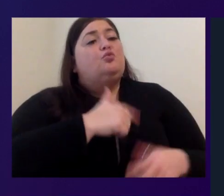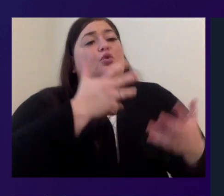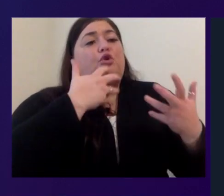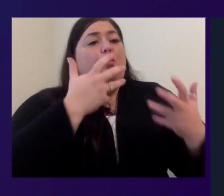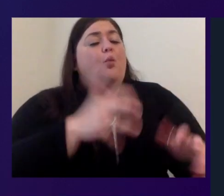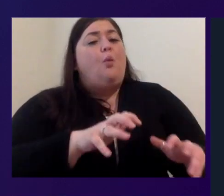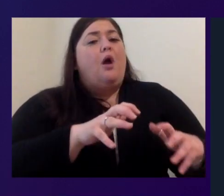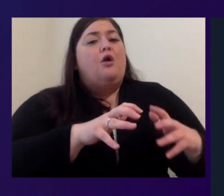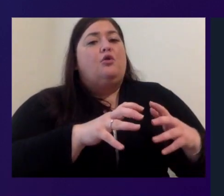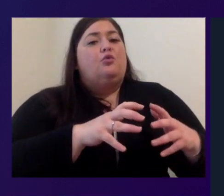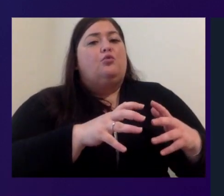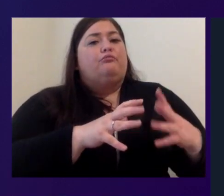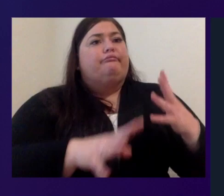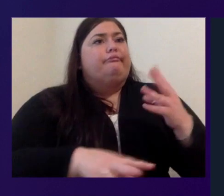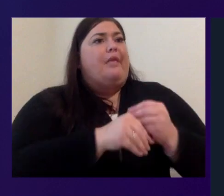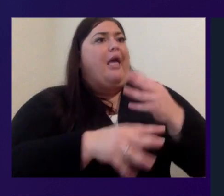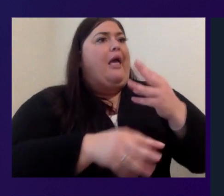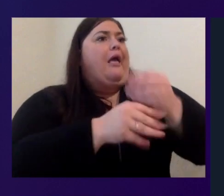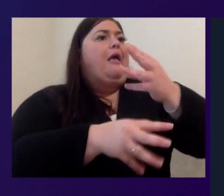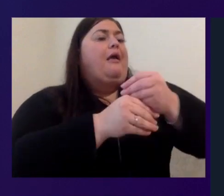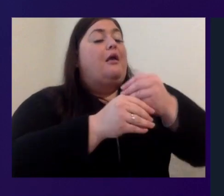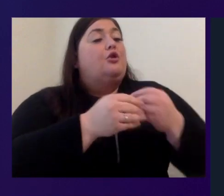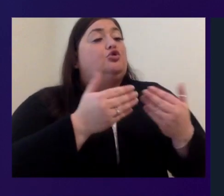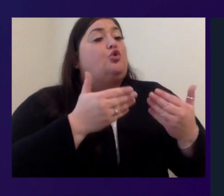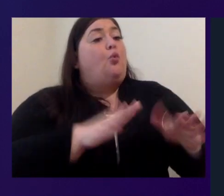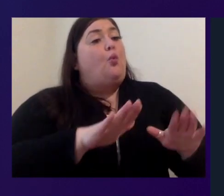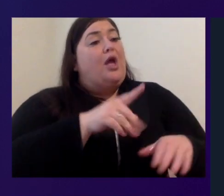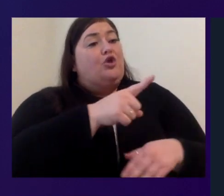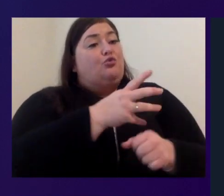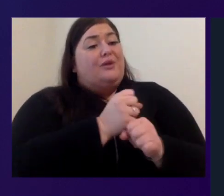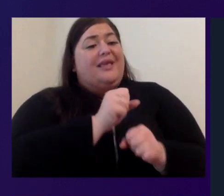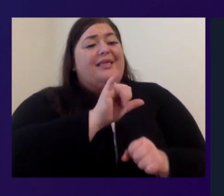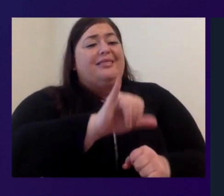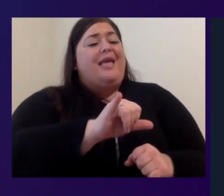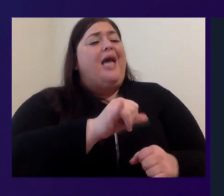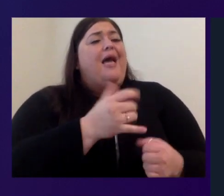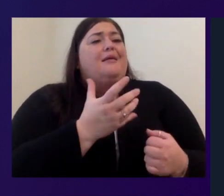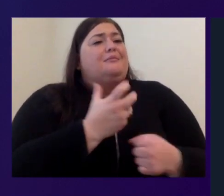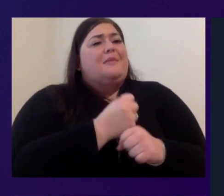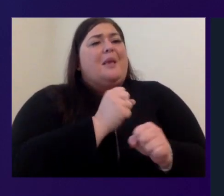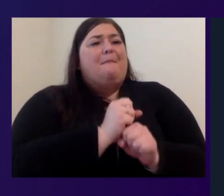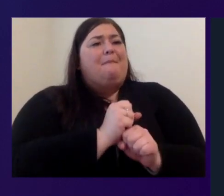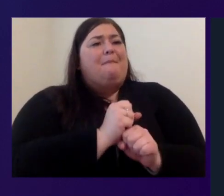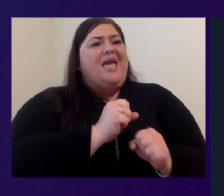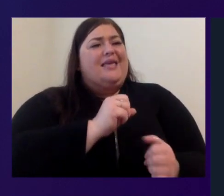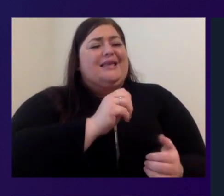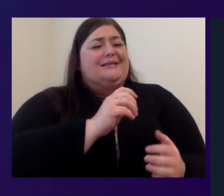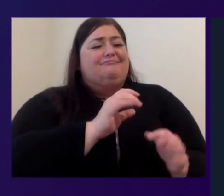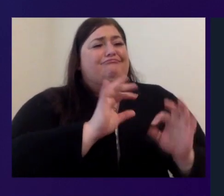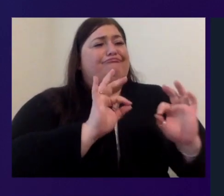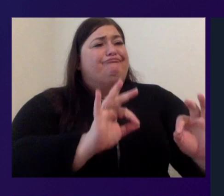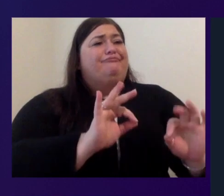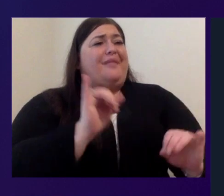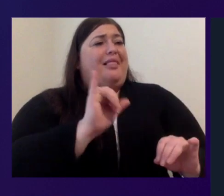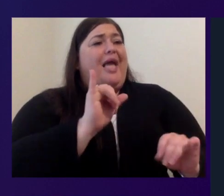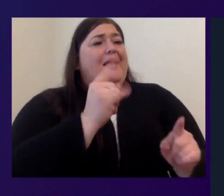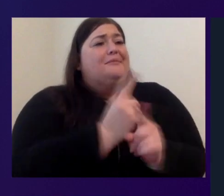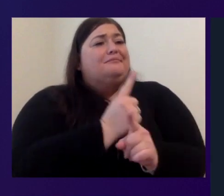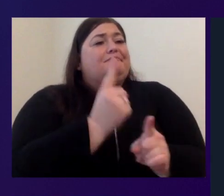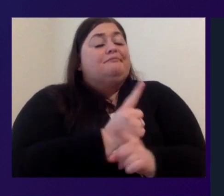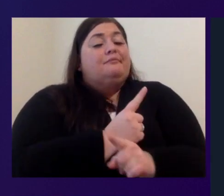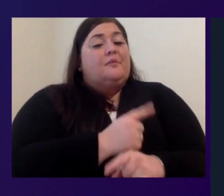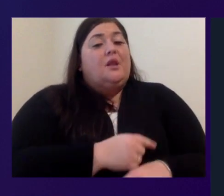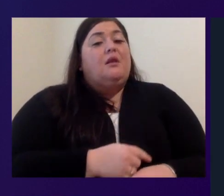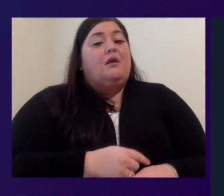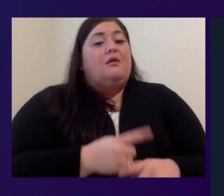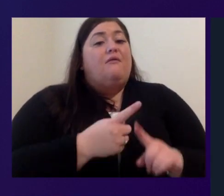about productivity and security, right? So the way you get that is by making this as low friction, as zero friction as you possibly can. So from an end user perspective,